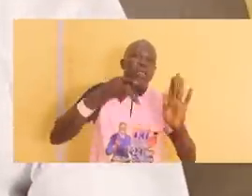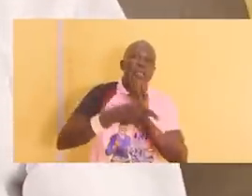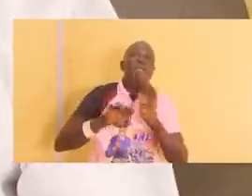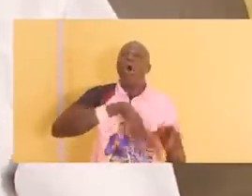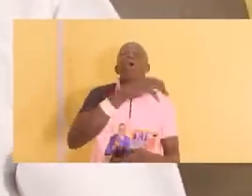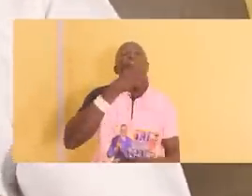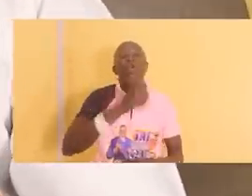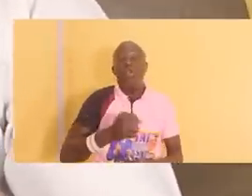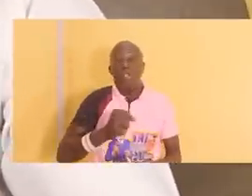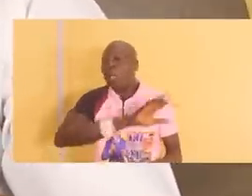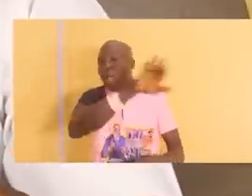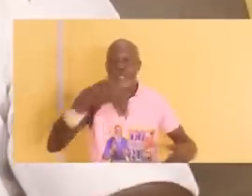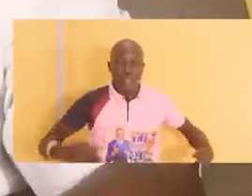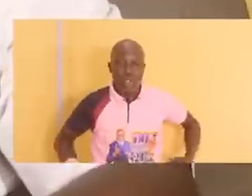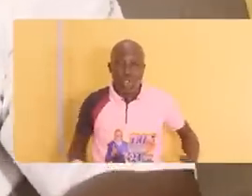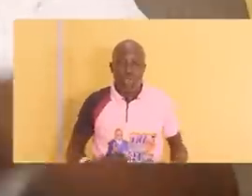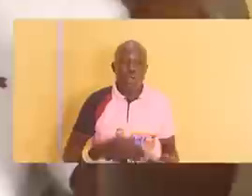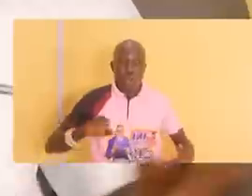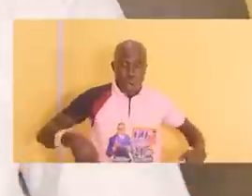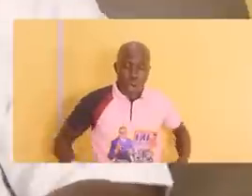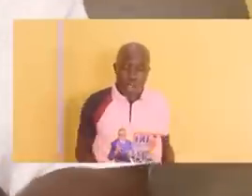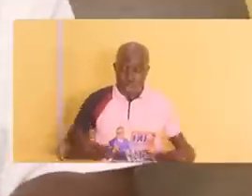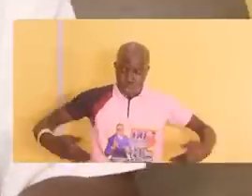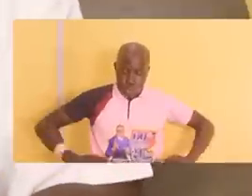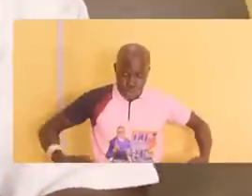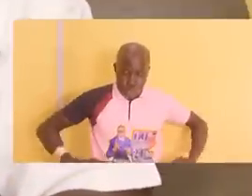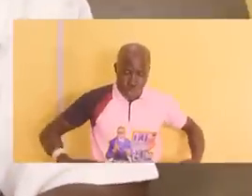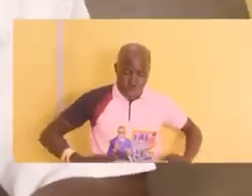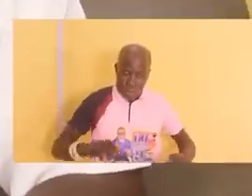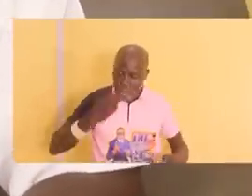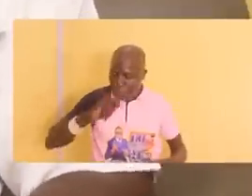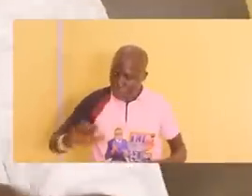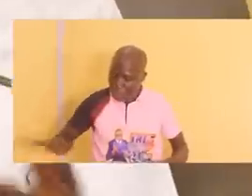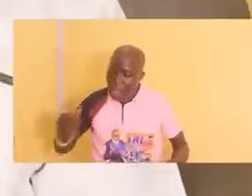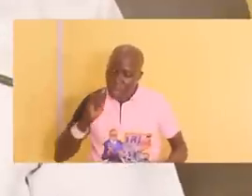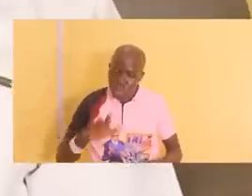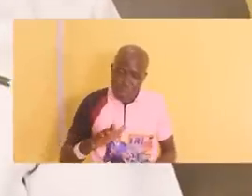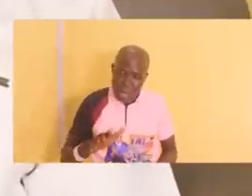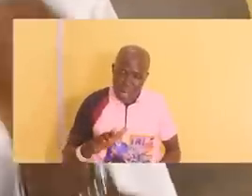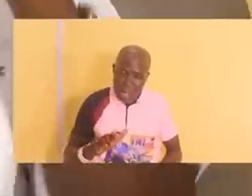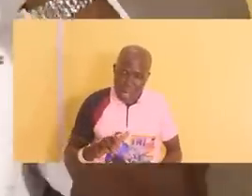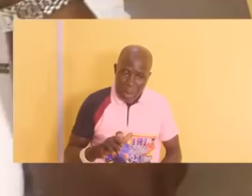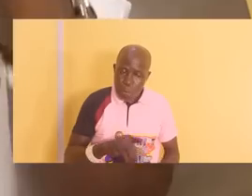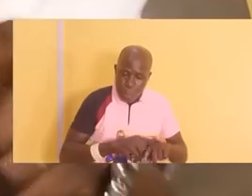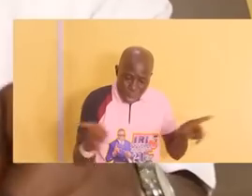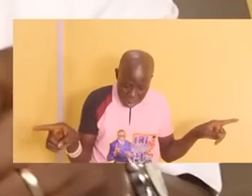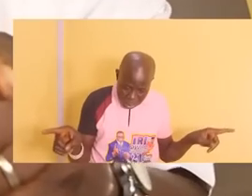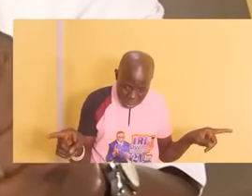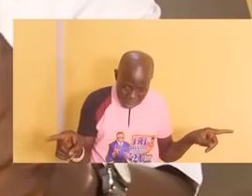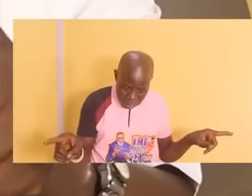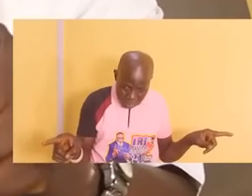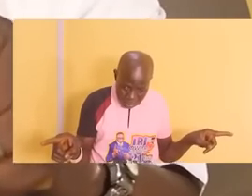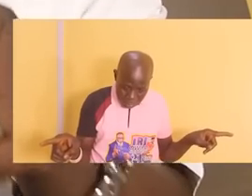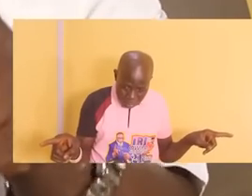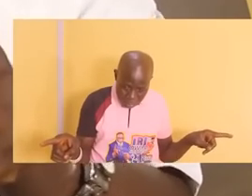slay old and young. Yes. Males and little children. At your bearing. At your bearing. And women. Go. Sumba.